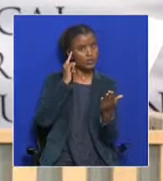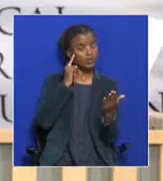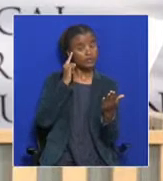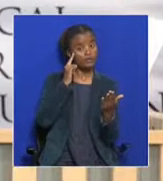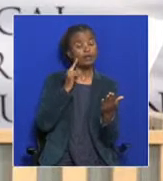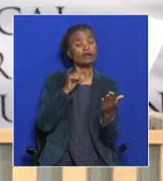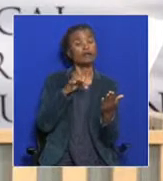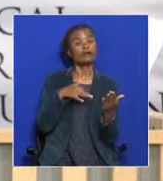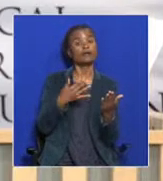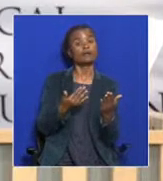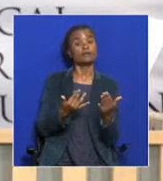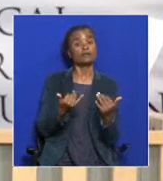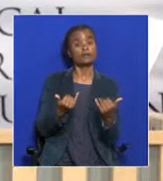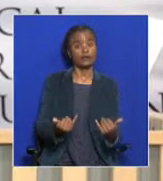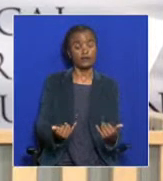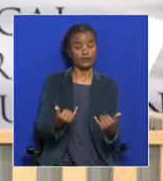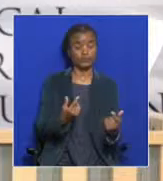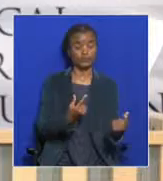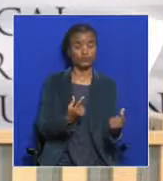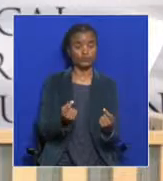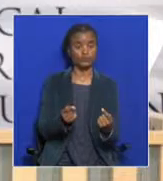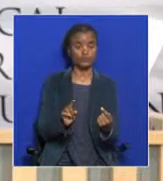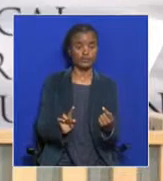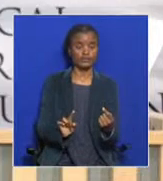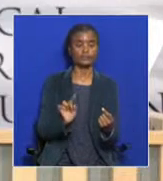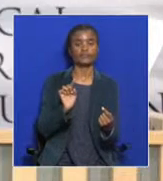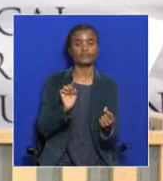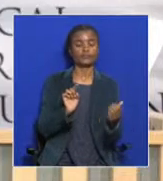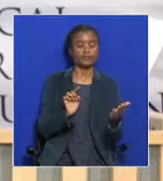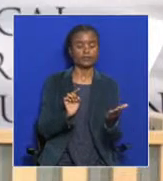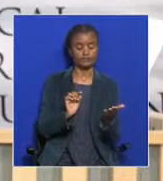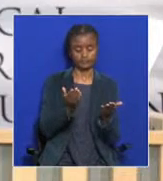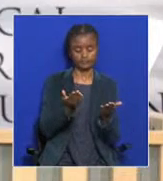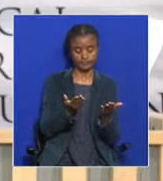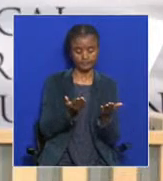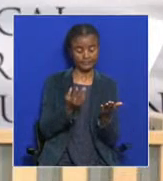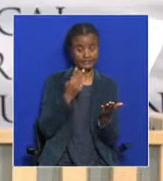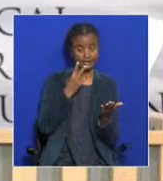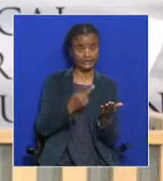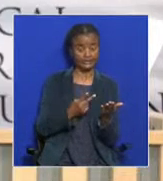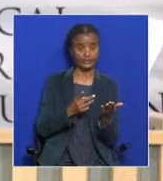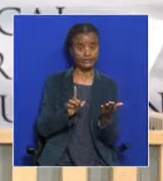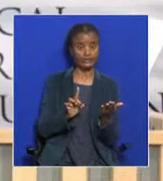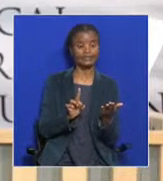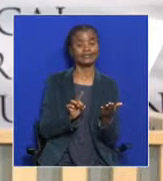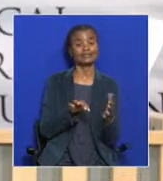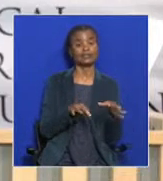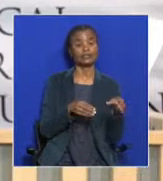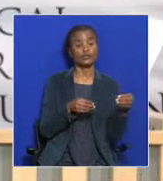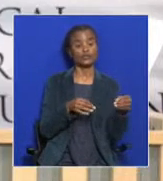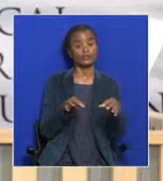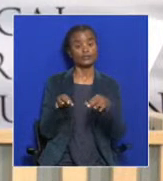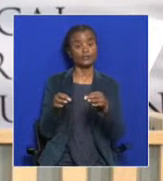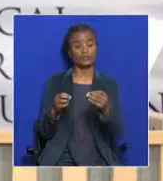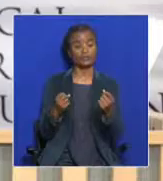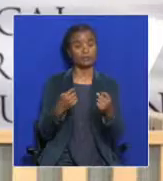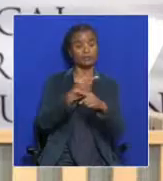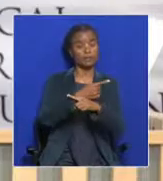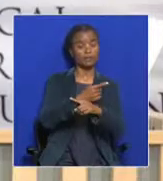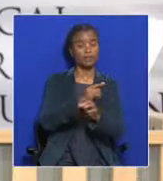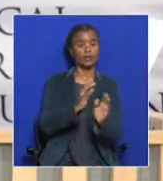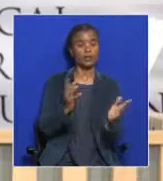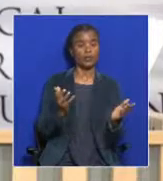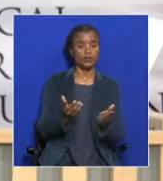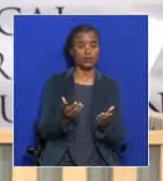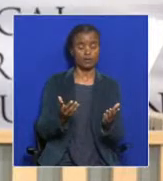undertaking now is to see the extent to which the two documents conflict. Most importantly, to see